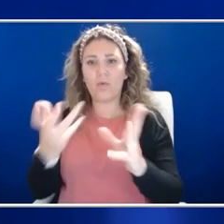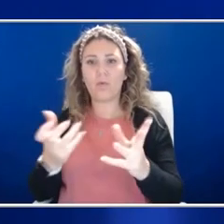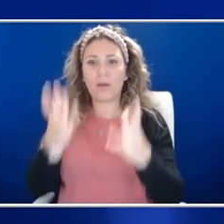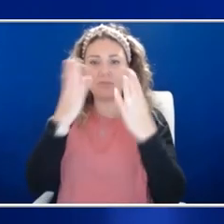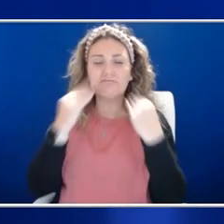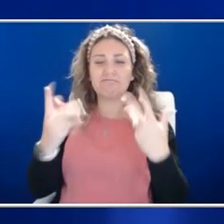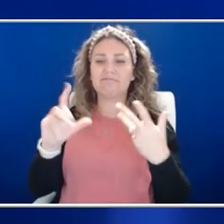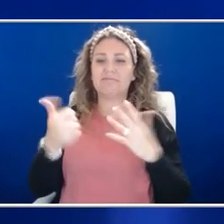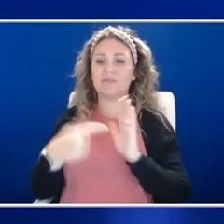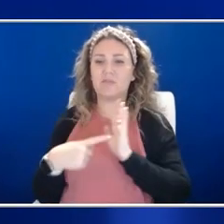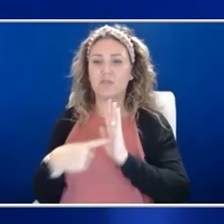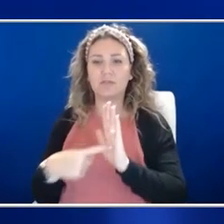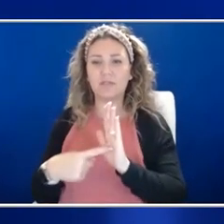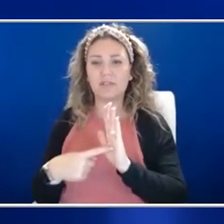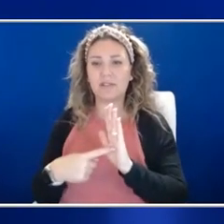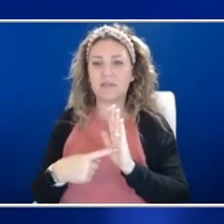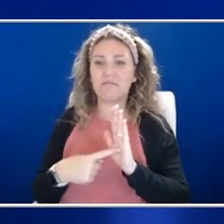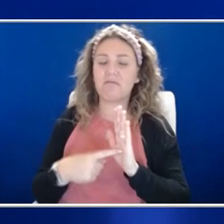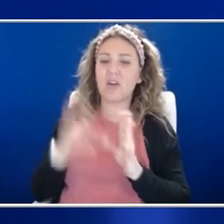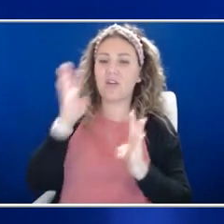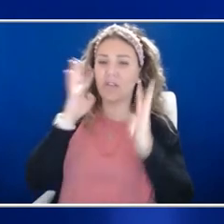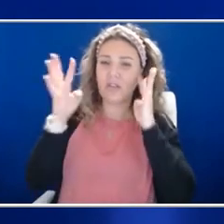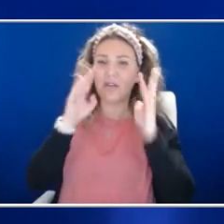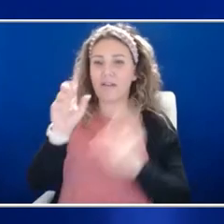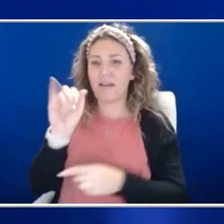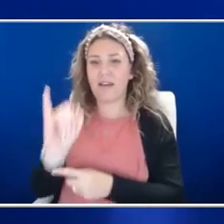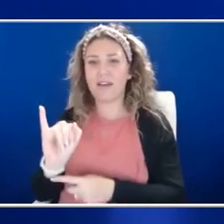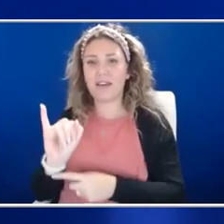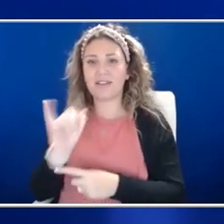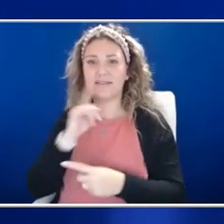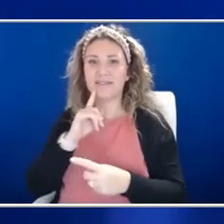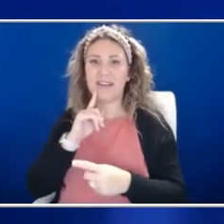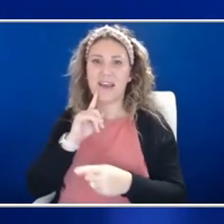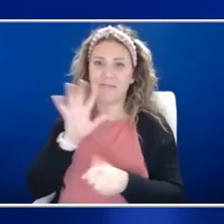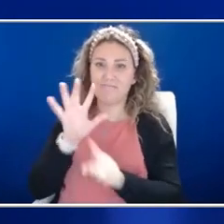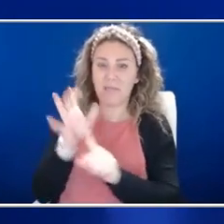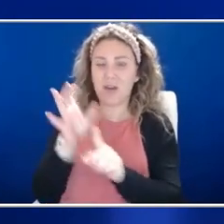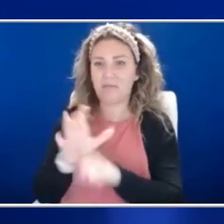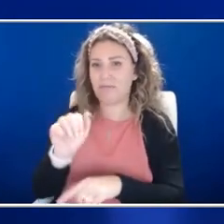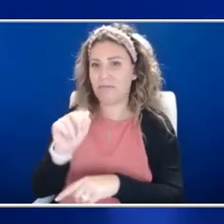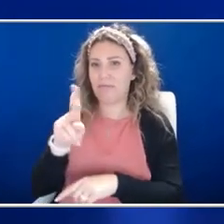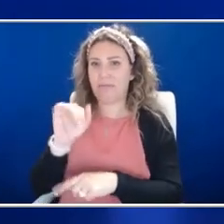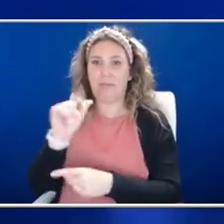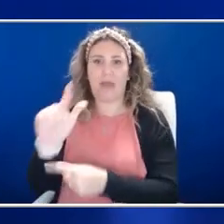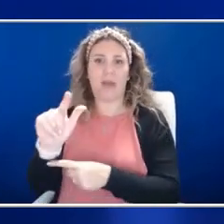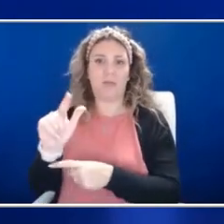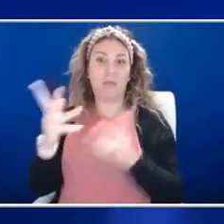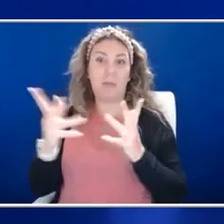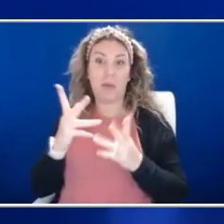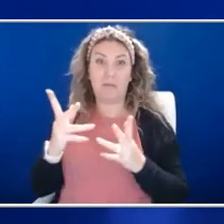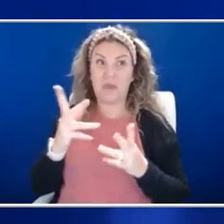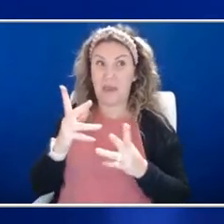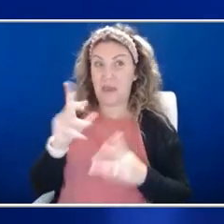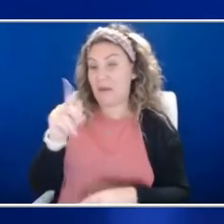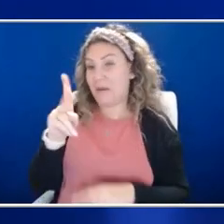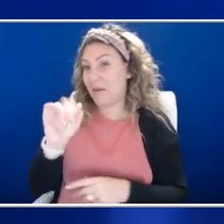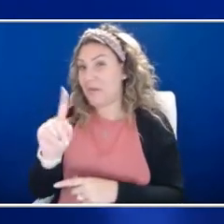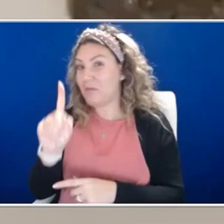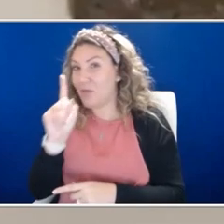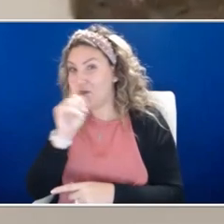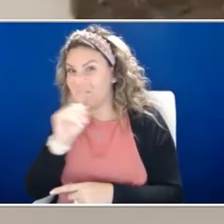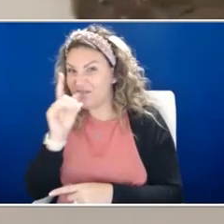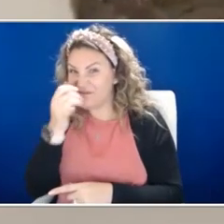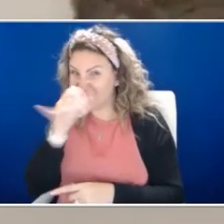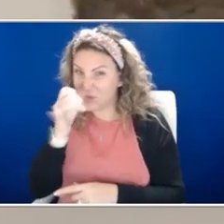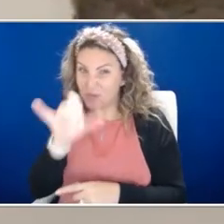example about artificial intelligence that went viral in April. Some folks thought it might be an April Fool's joke, but it's not. Researchers